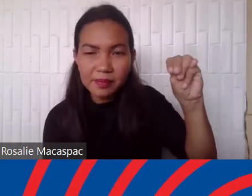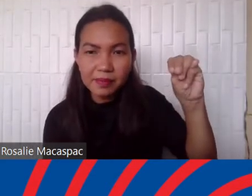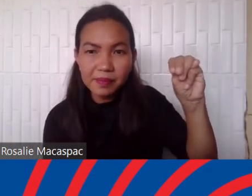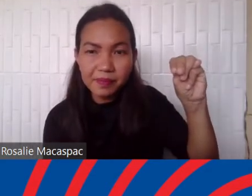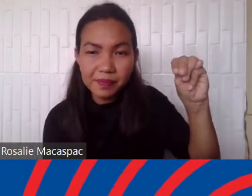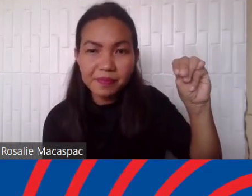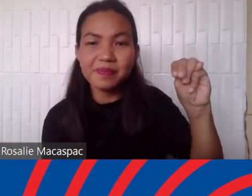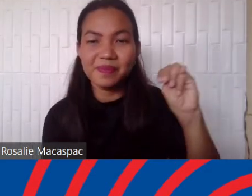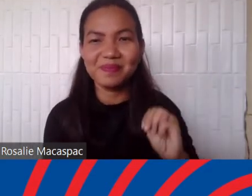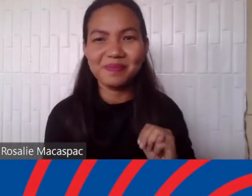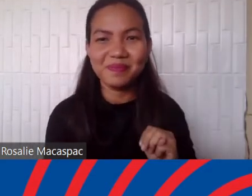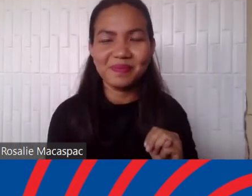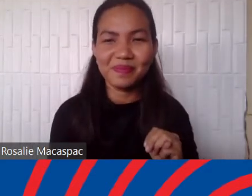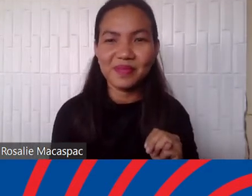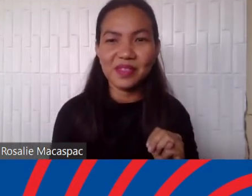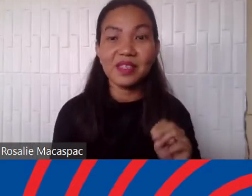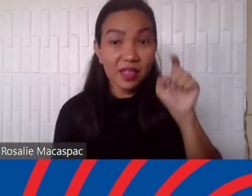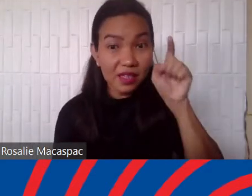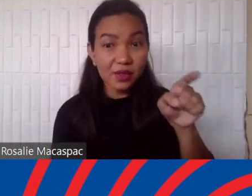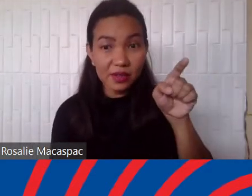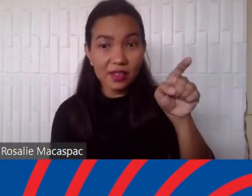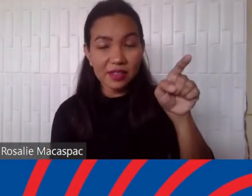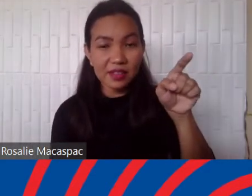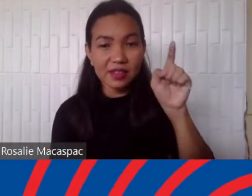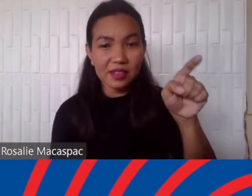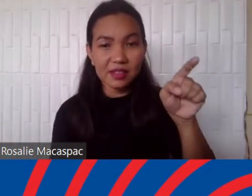Padlet dyan. So if you click on it,